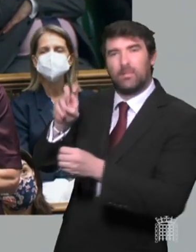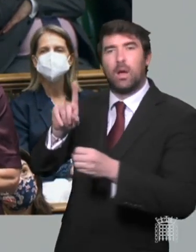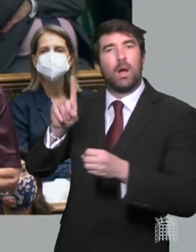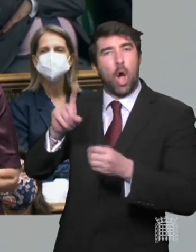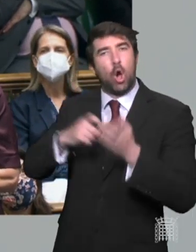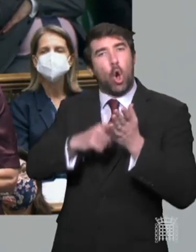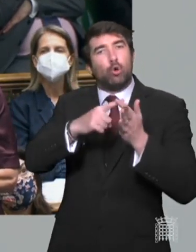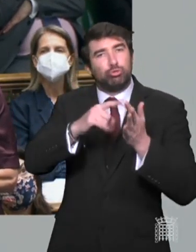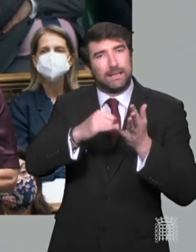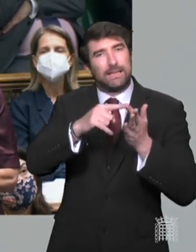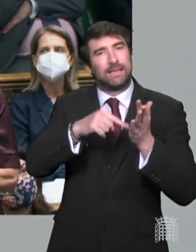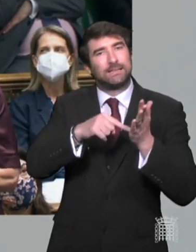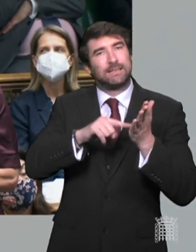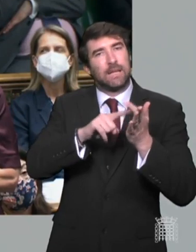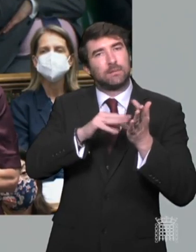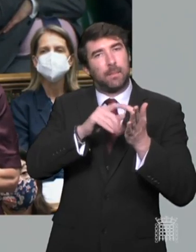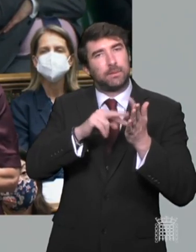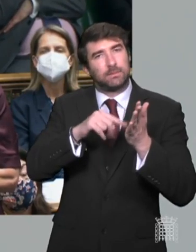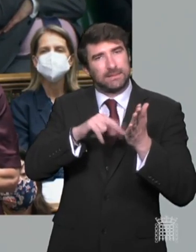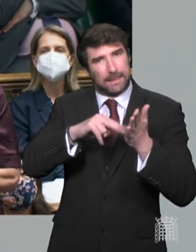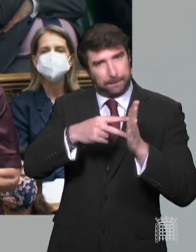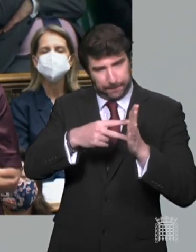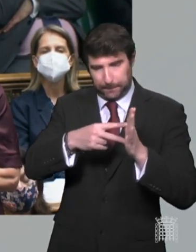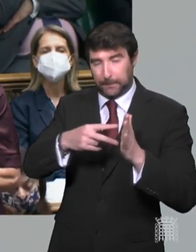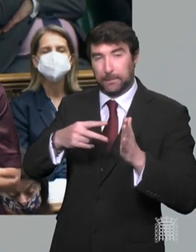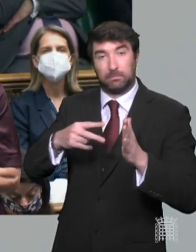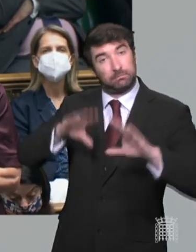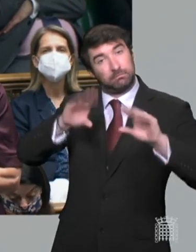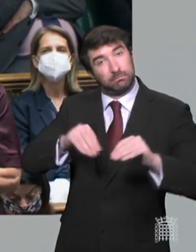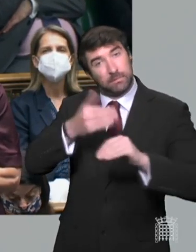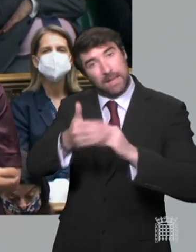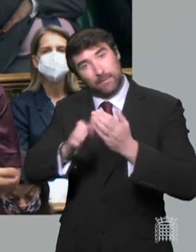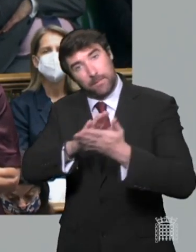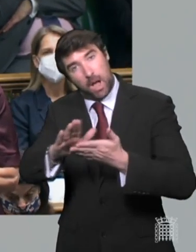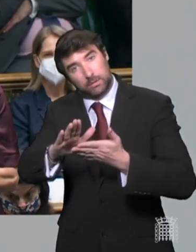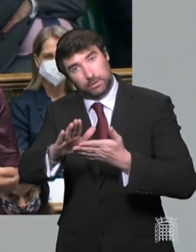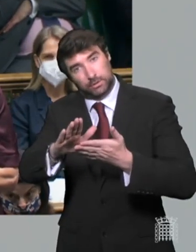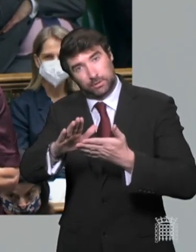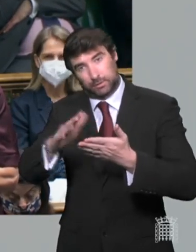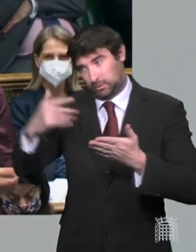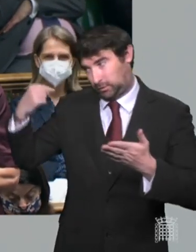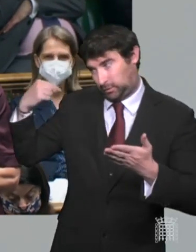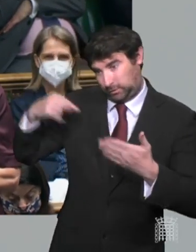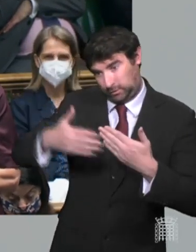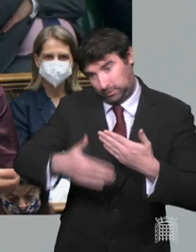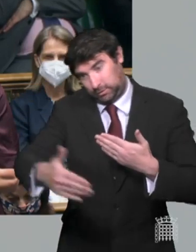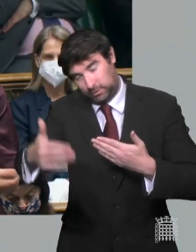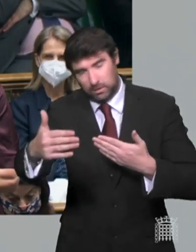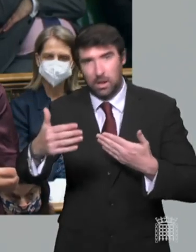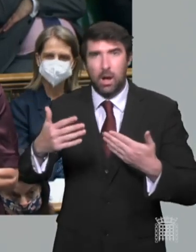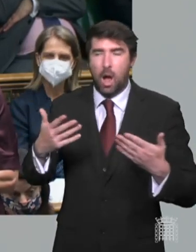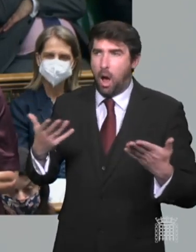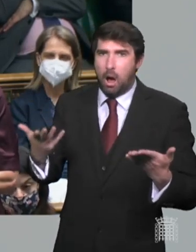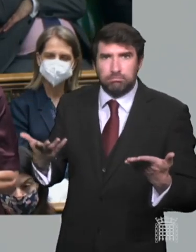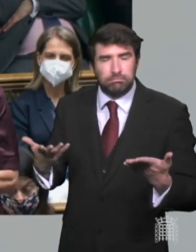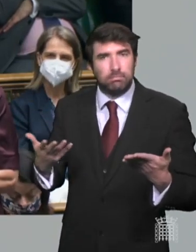in March, but funding cuts meant they couldn't help him. He's been unable to get support from the Resolution Centre either and has now been refused settled status.